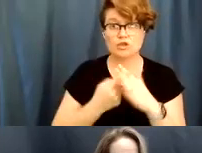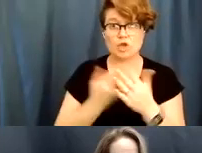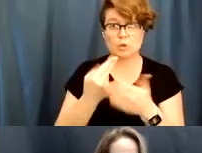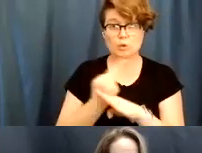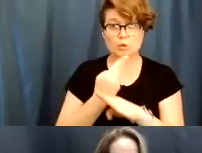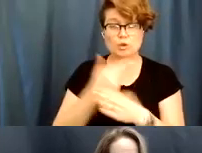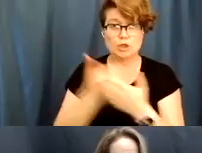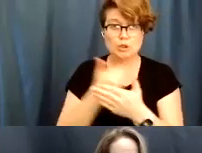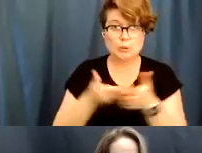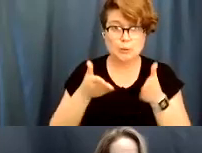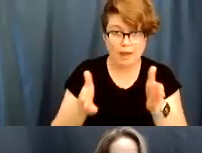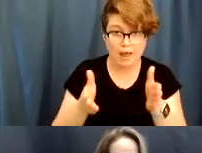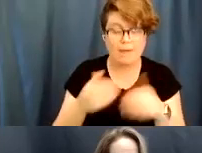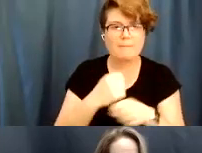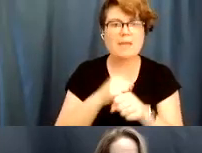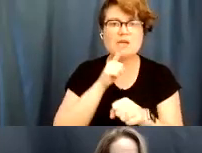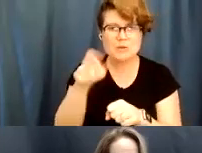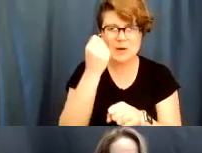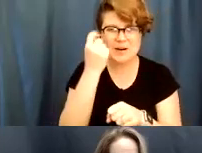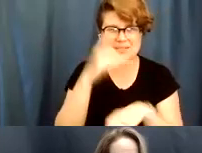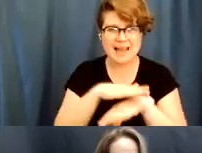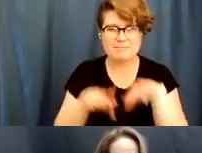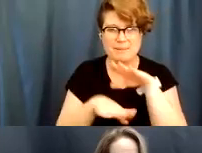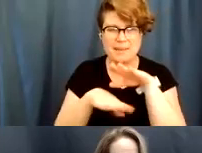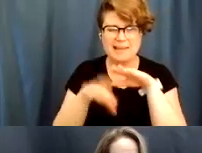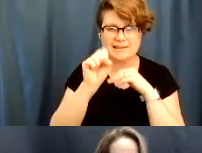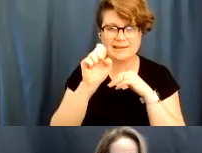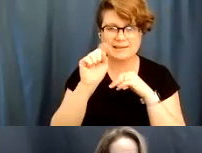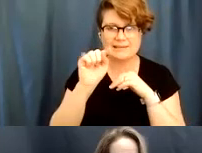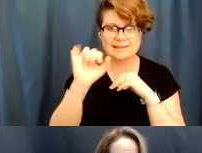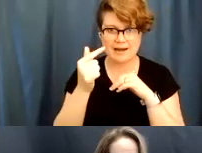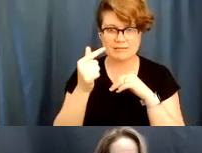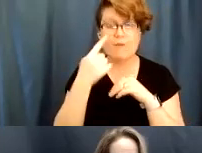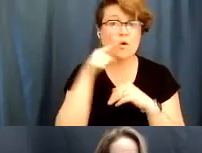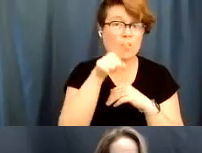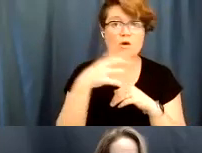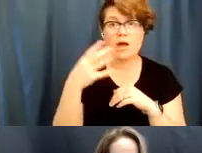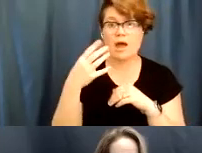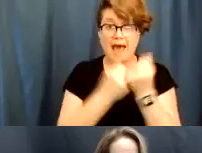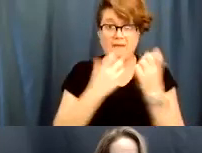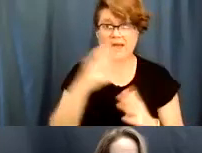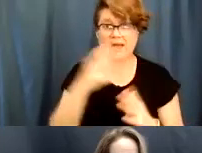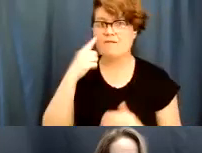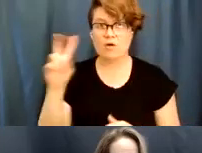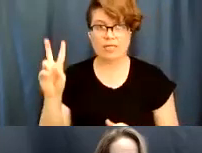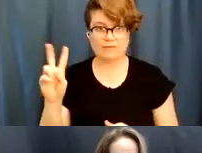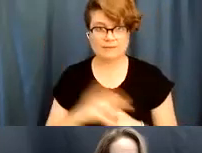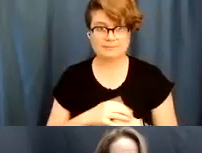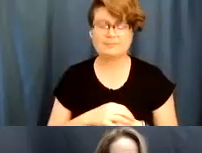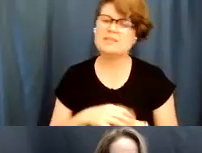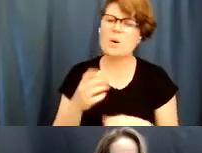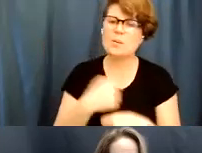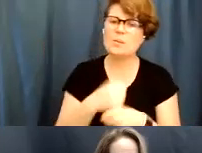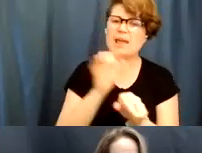basic settings. That goes for both the survivor and the advocate, right? Make sure that, make it like a learning experience, make